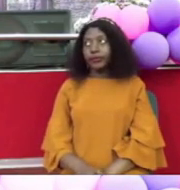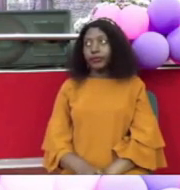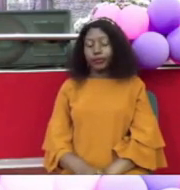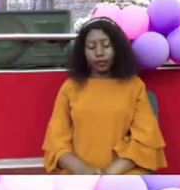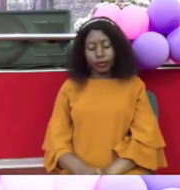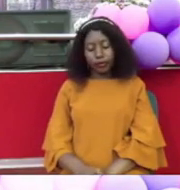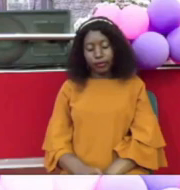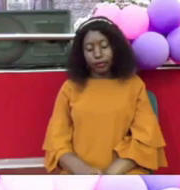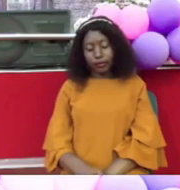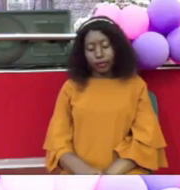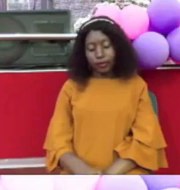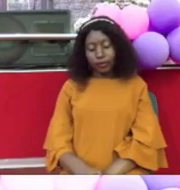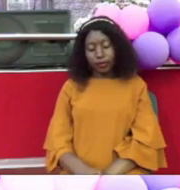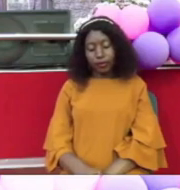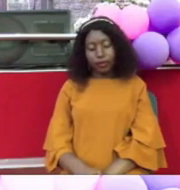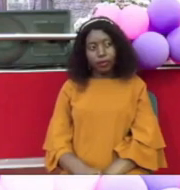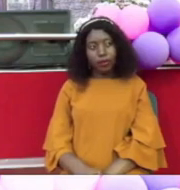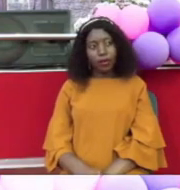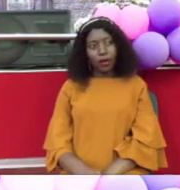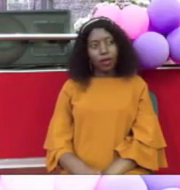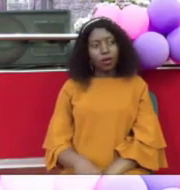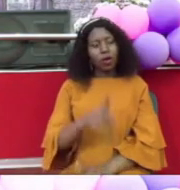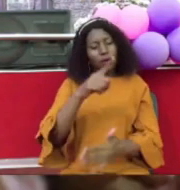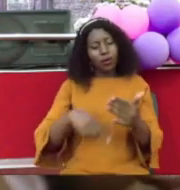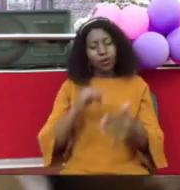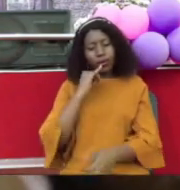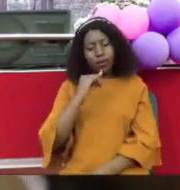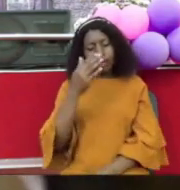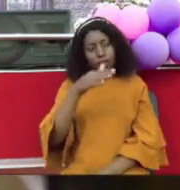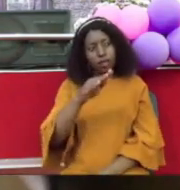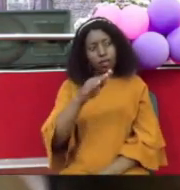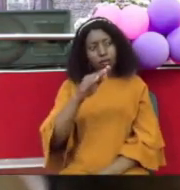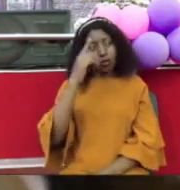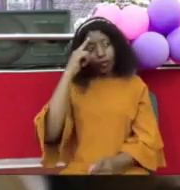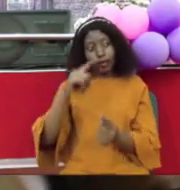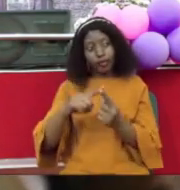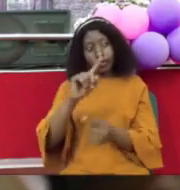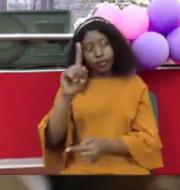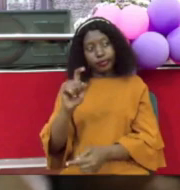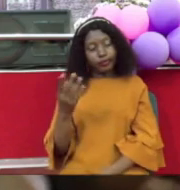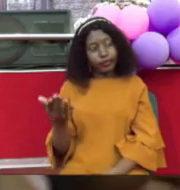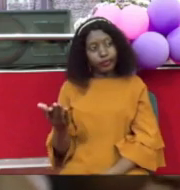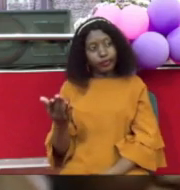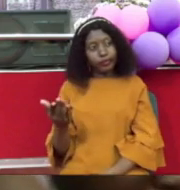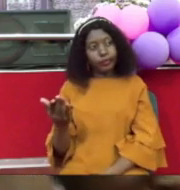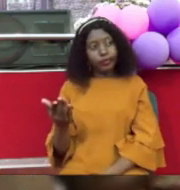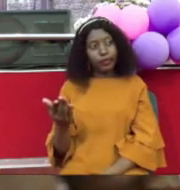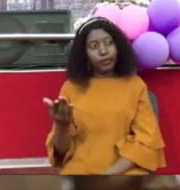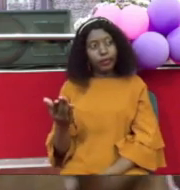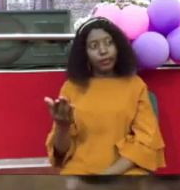So, what is your purpose? Hivyo basi, makusudi yako ni gani? Do you, for